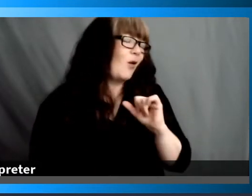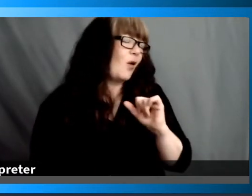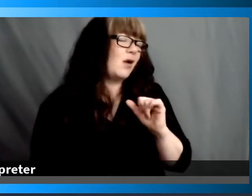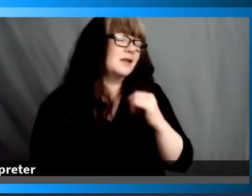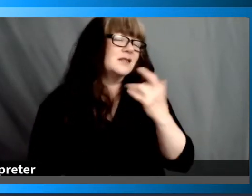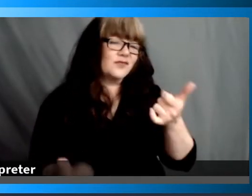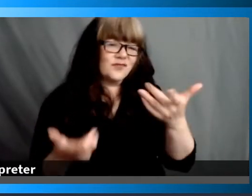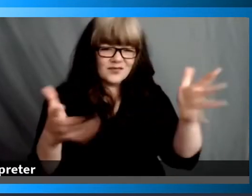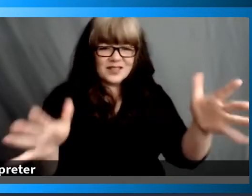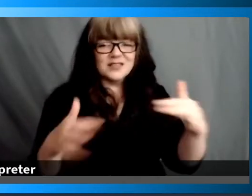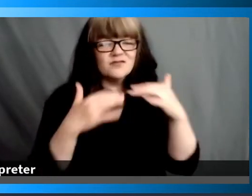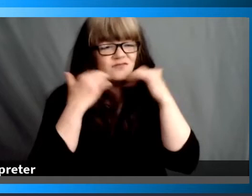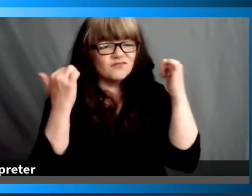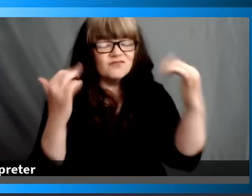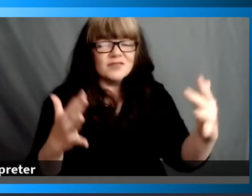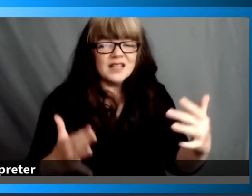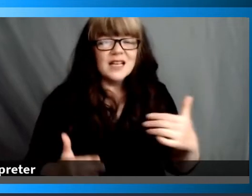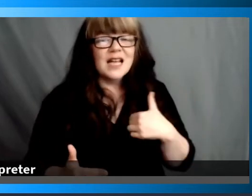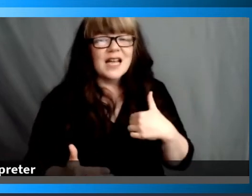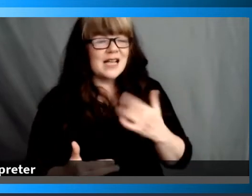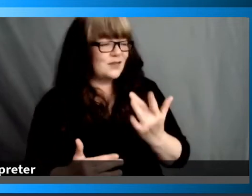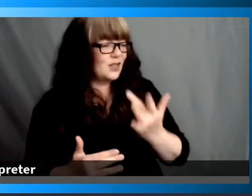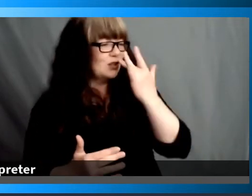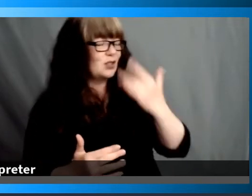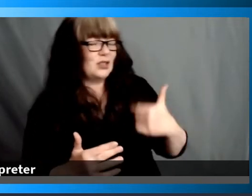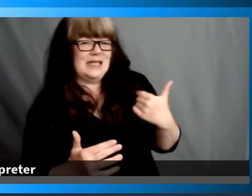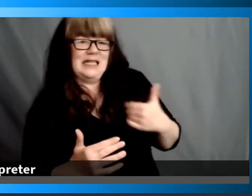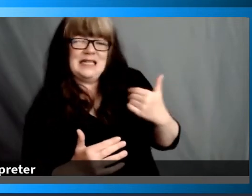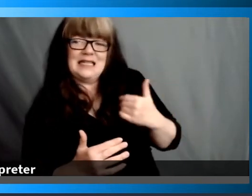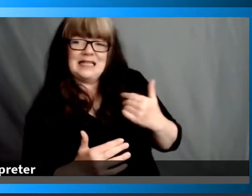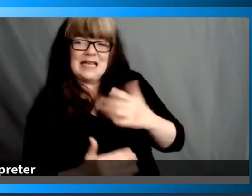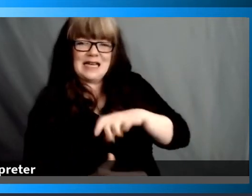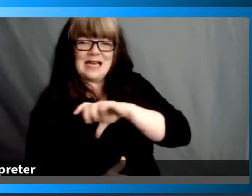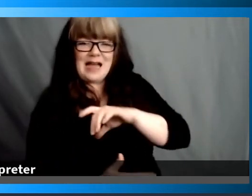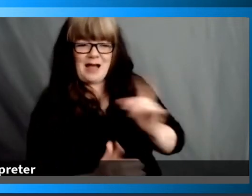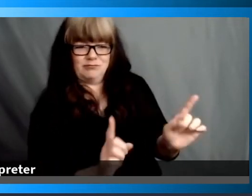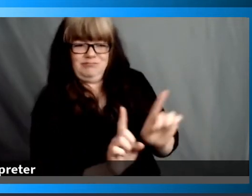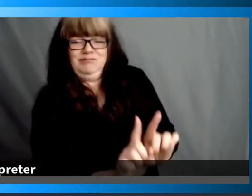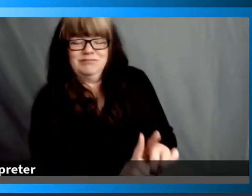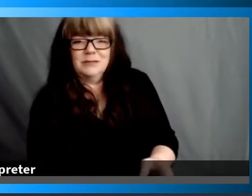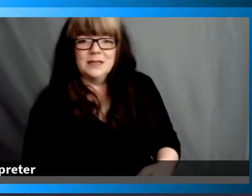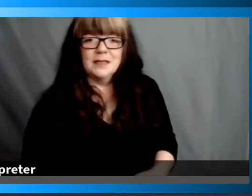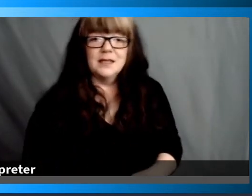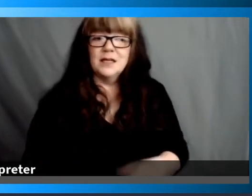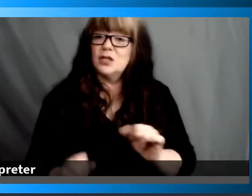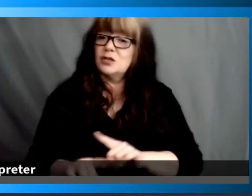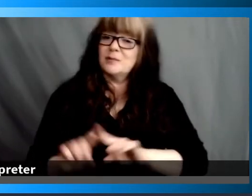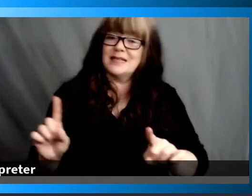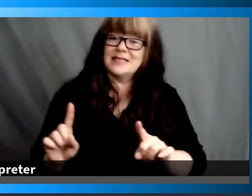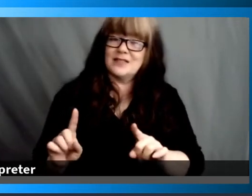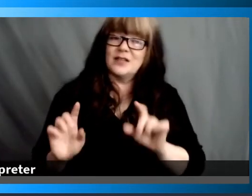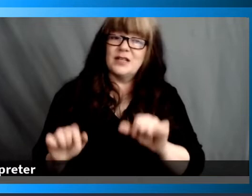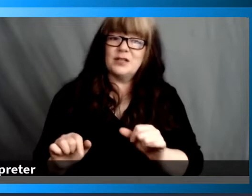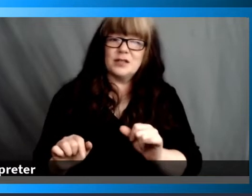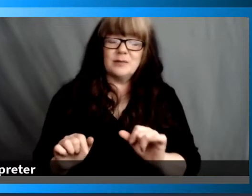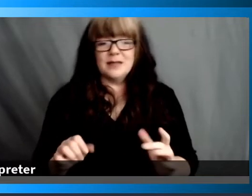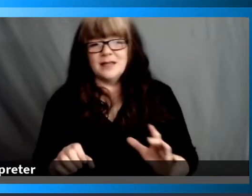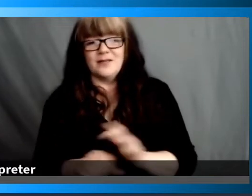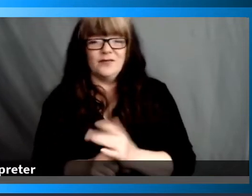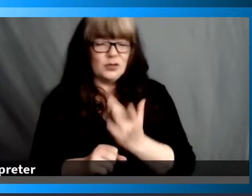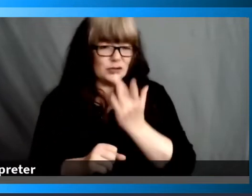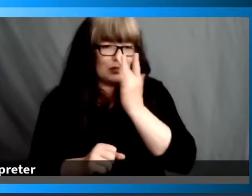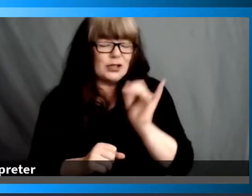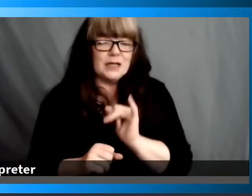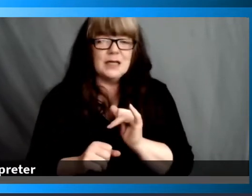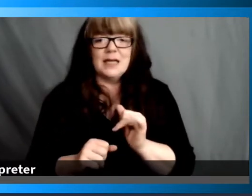his side. Yeah, you can be a different archetype than Mel Gibson. You could totally be like, you know, super nerdy, you know, keep dropping your